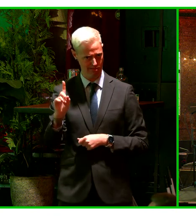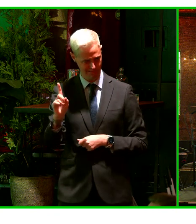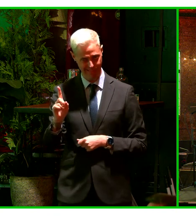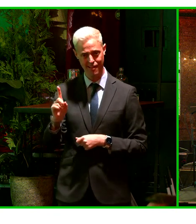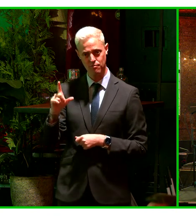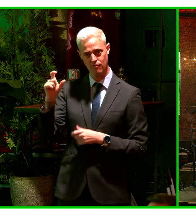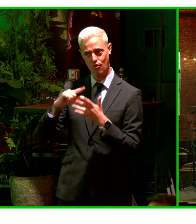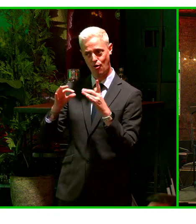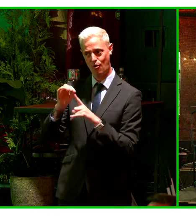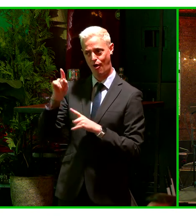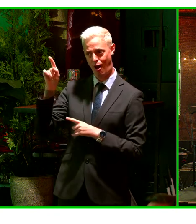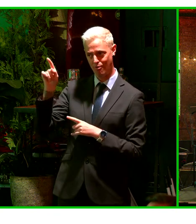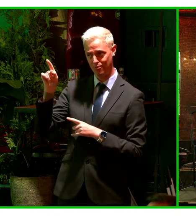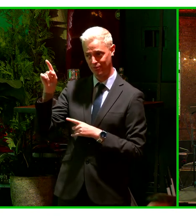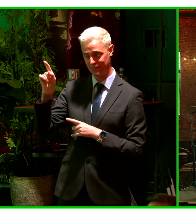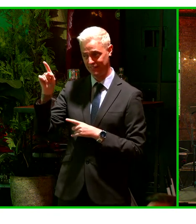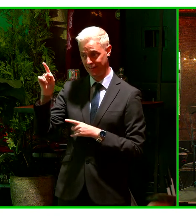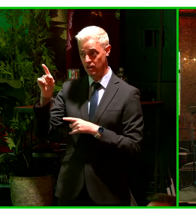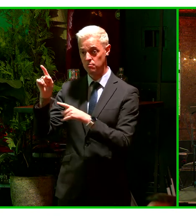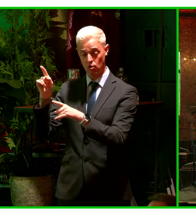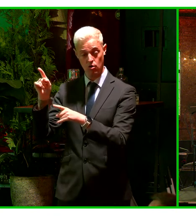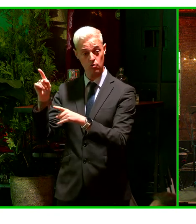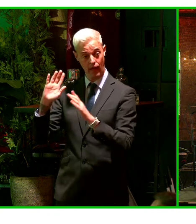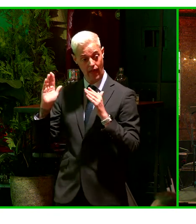For me, Liverpool are working towards a zero trophy system.